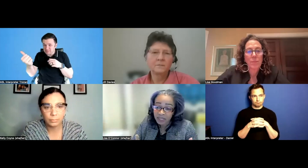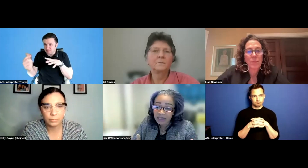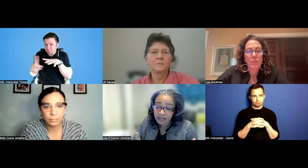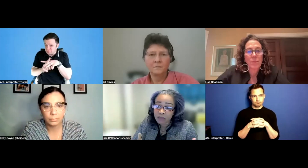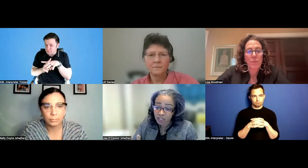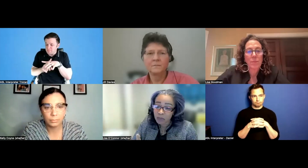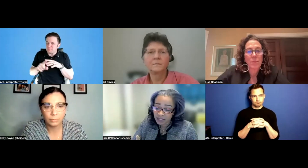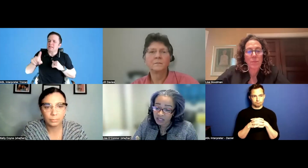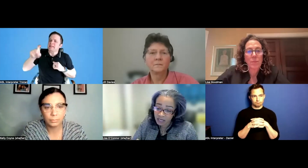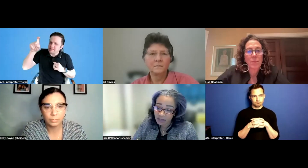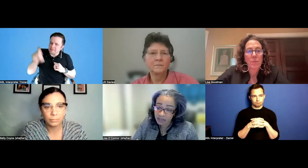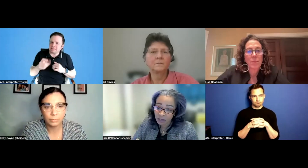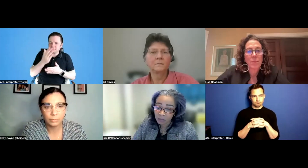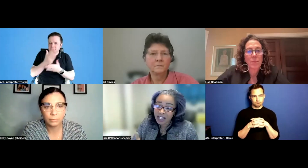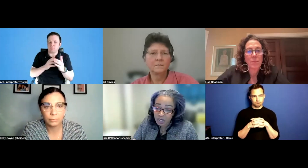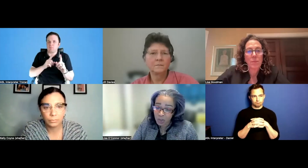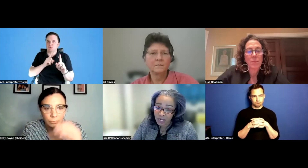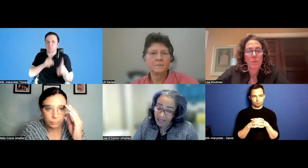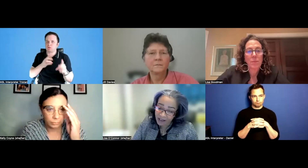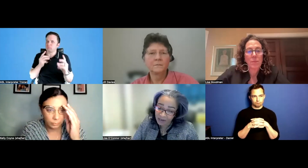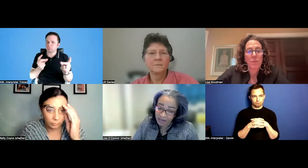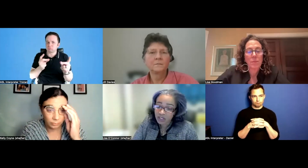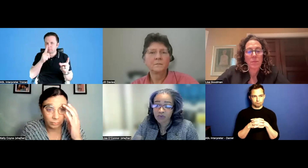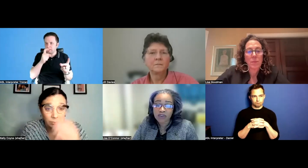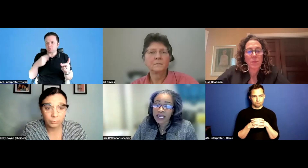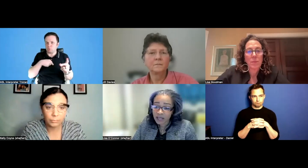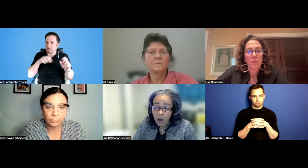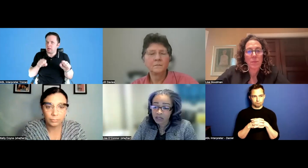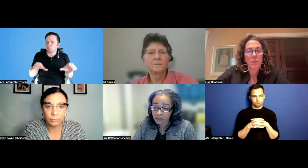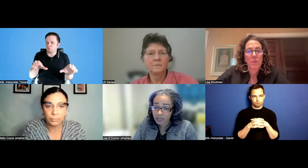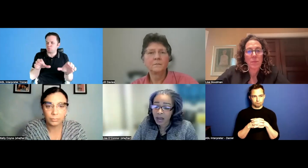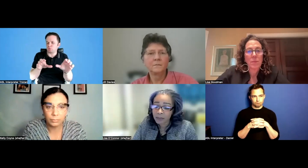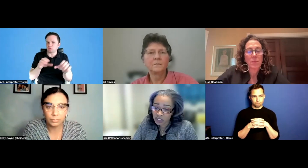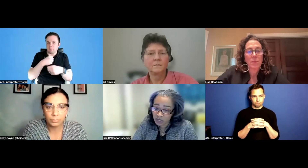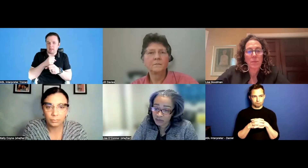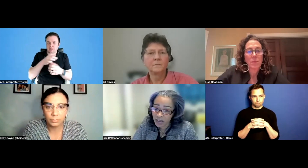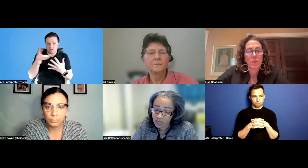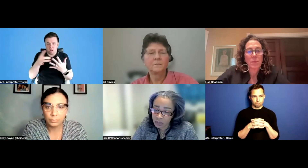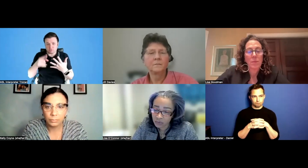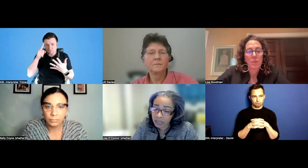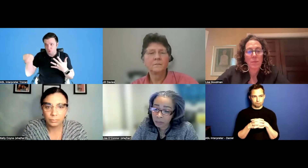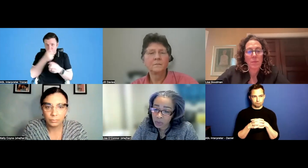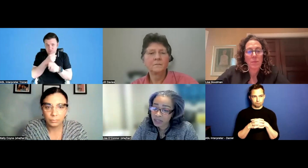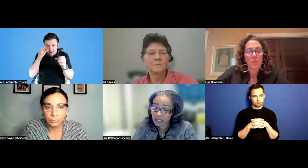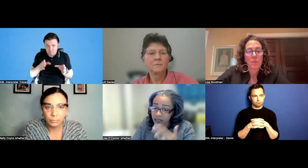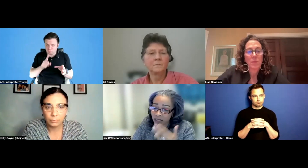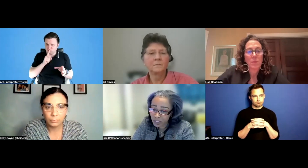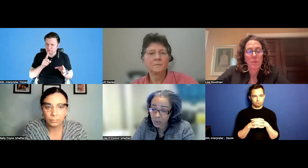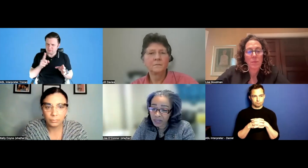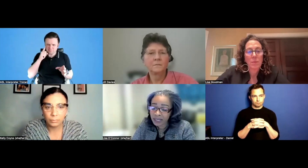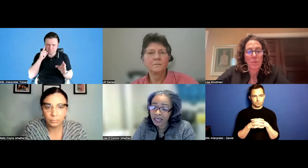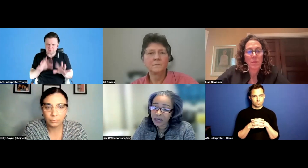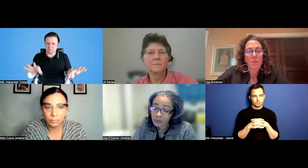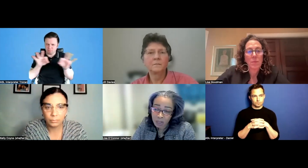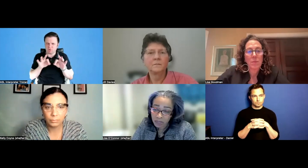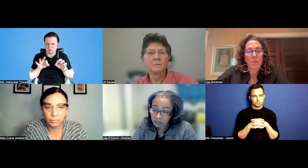to be some responsiveness, because it's what we have. And so creating all of those options for survivors is really important. Like, to Kelly's